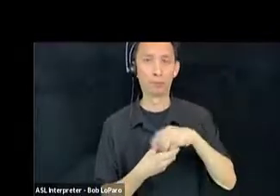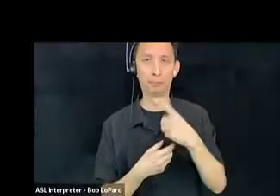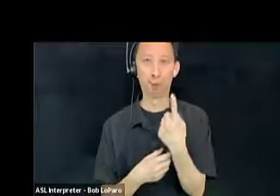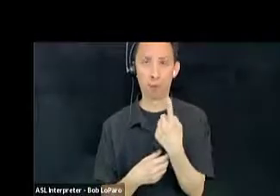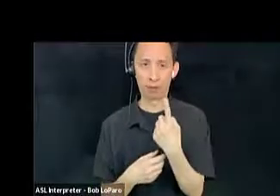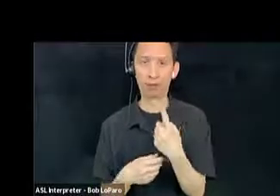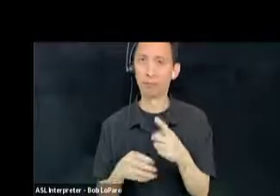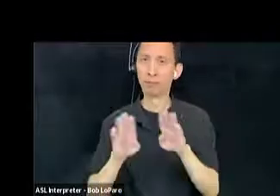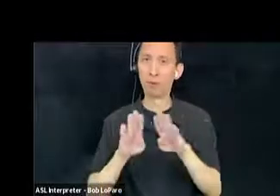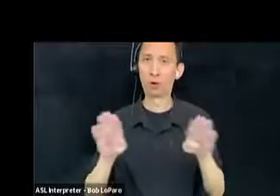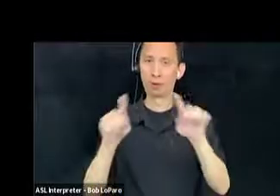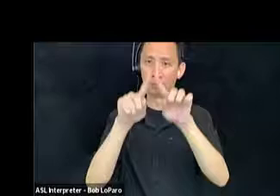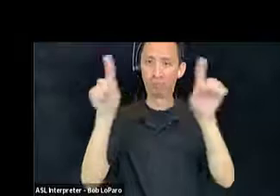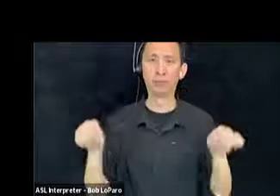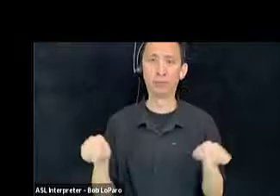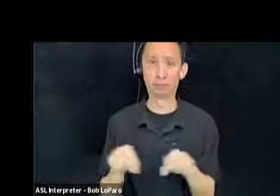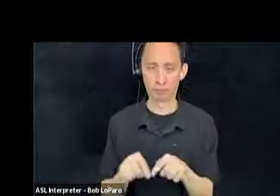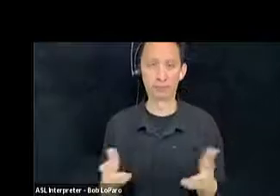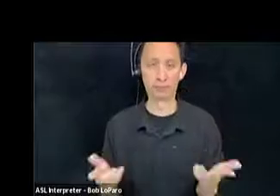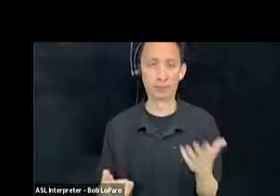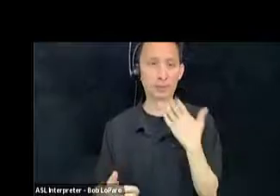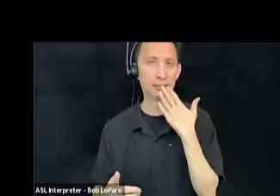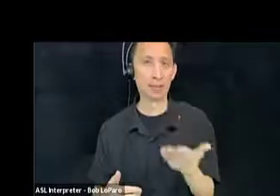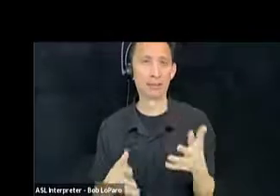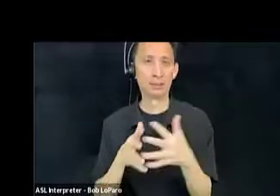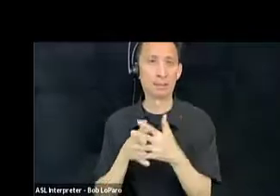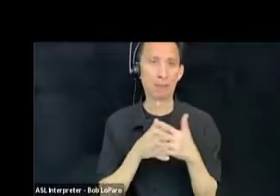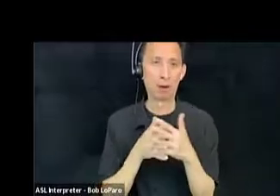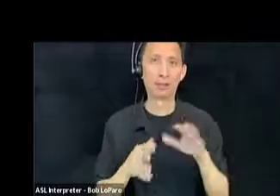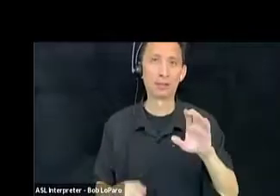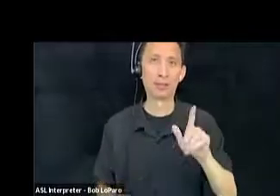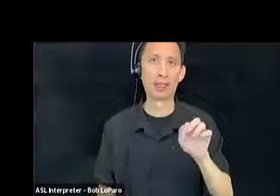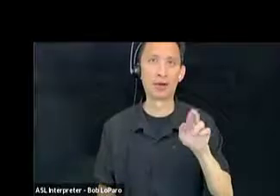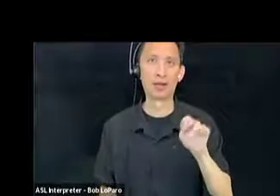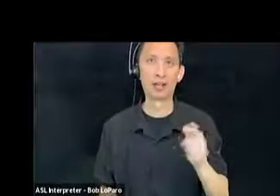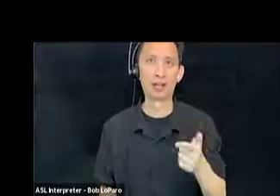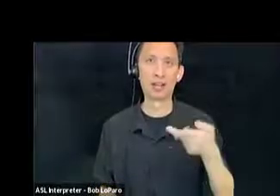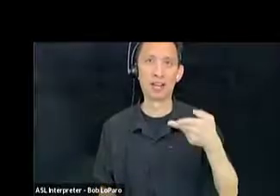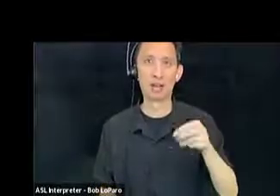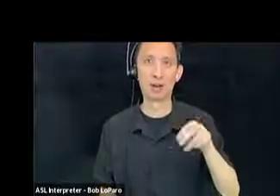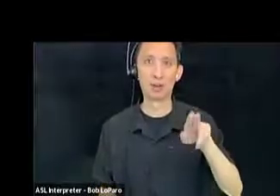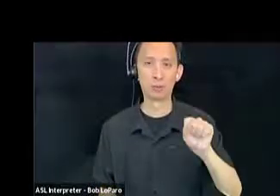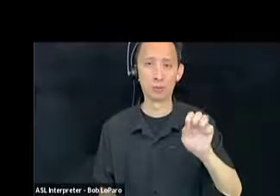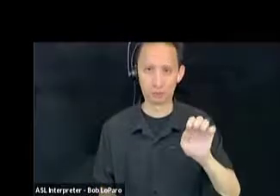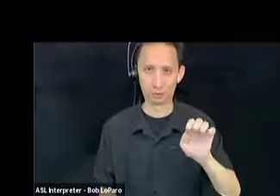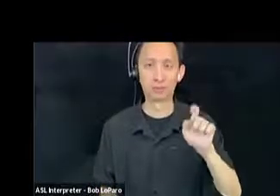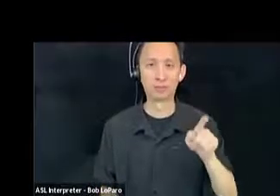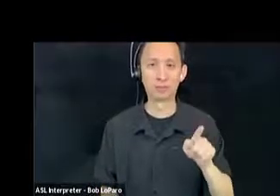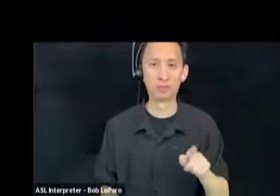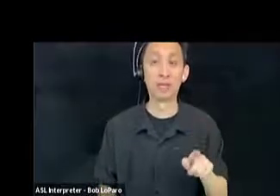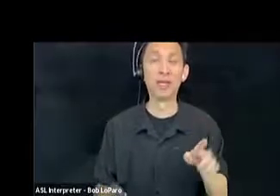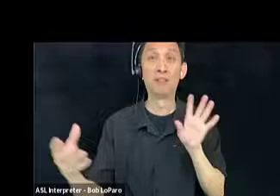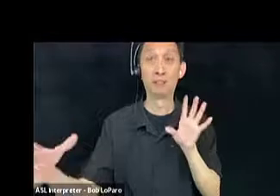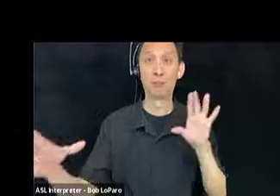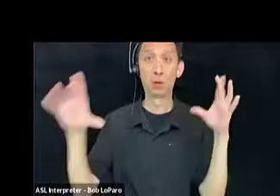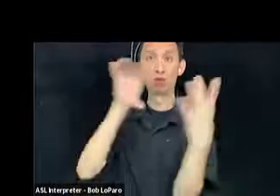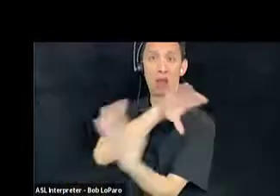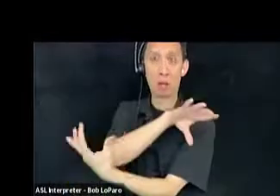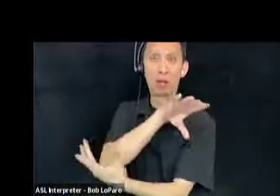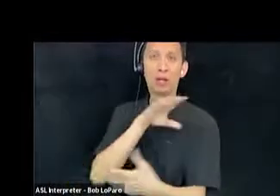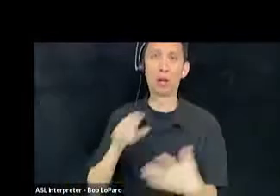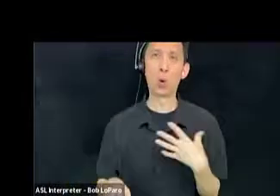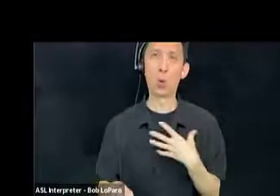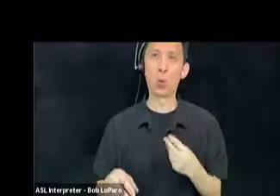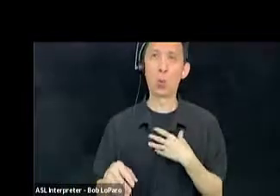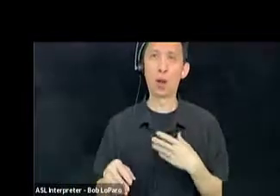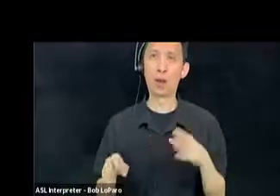with quota funds. And so this is a felt board, basically. And the other side has a white board on it, if you've never used one.